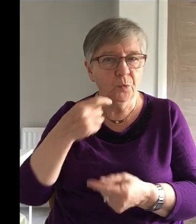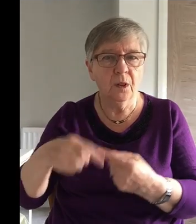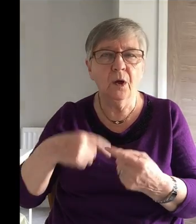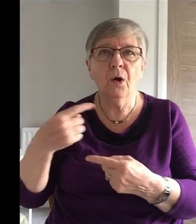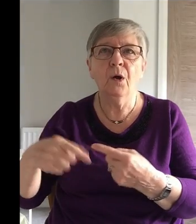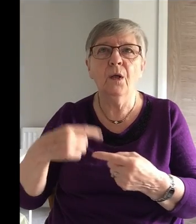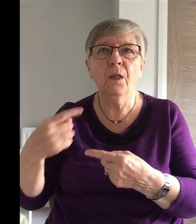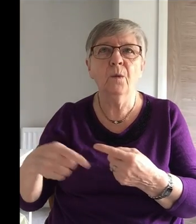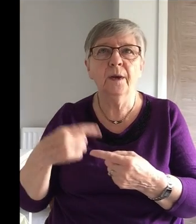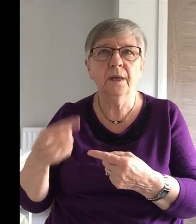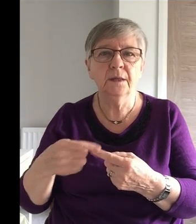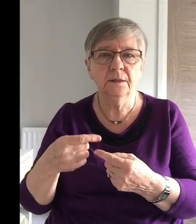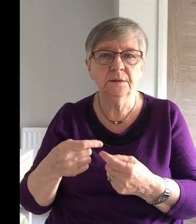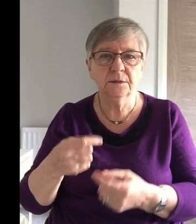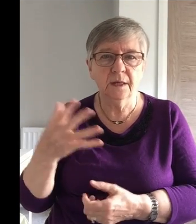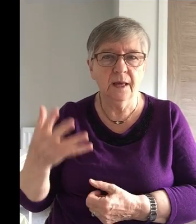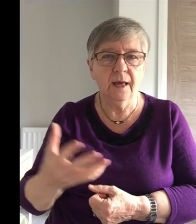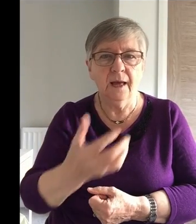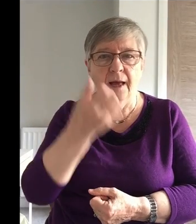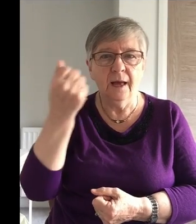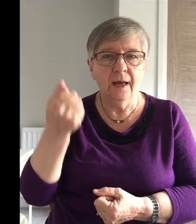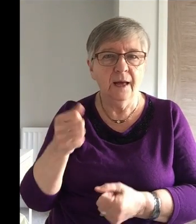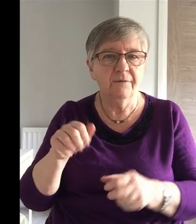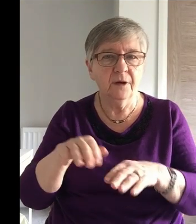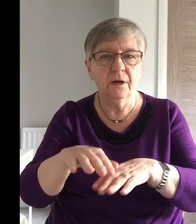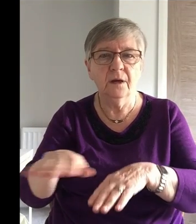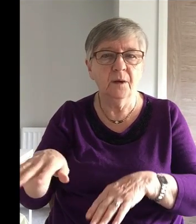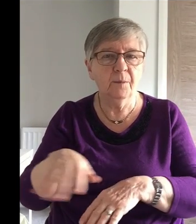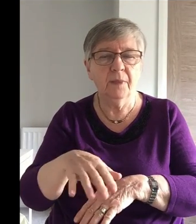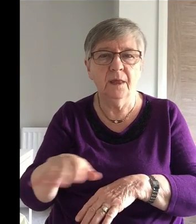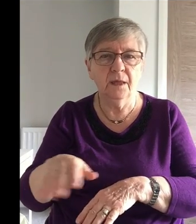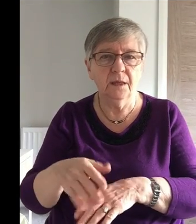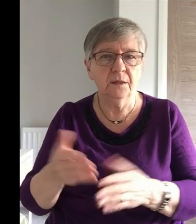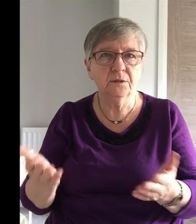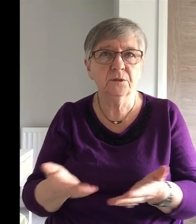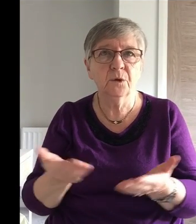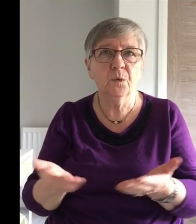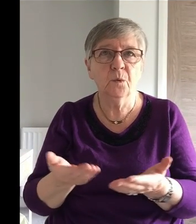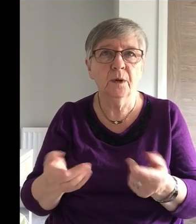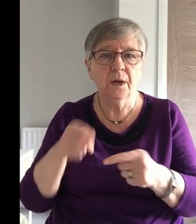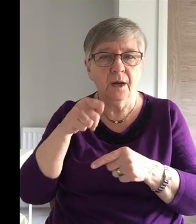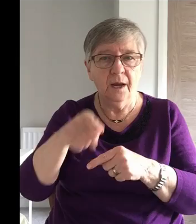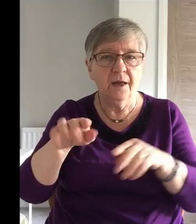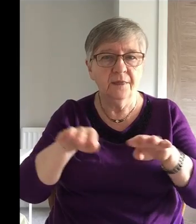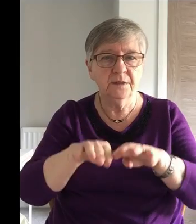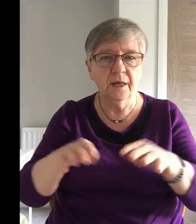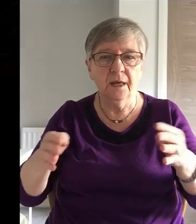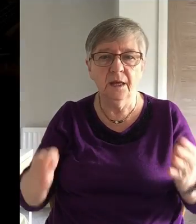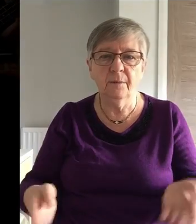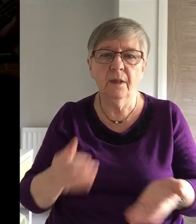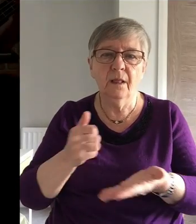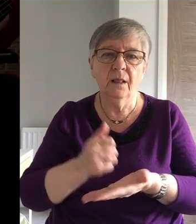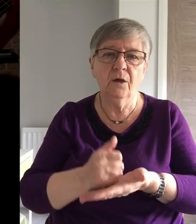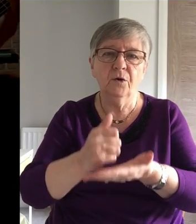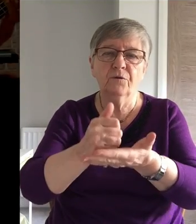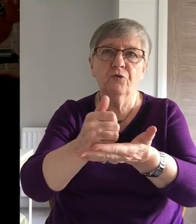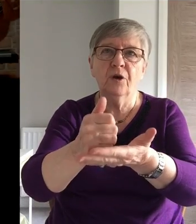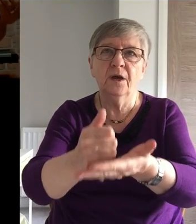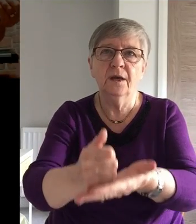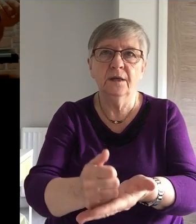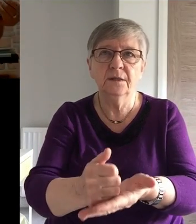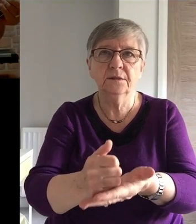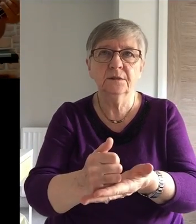and you will always have a place at the table